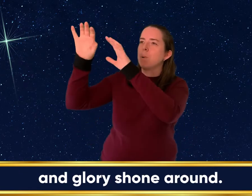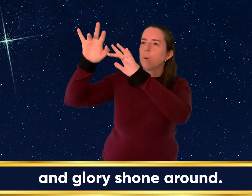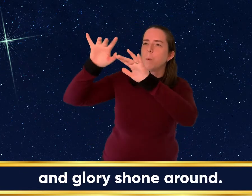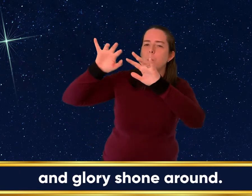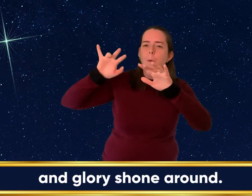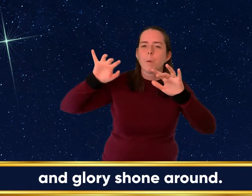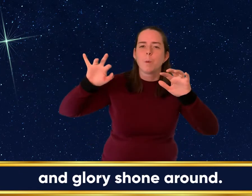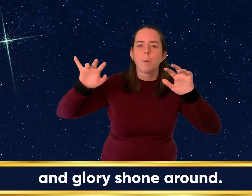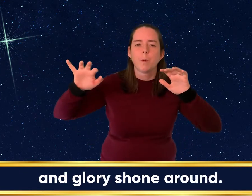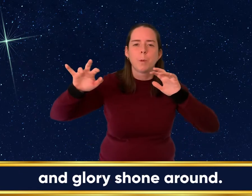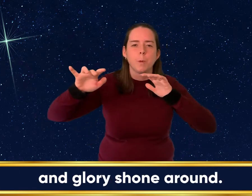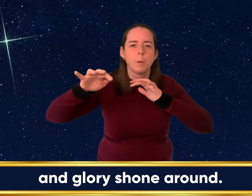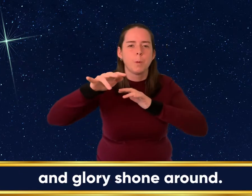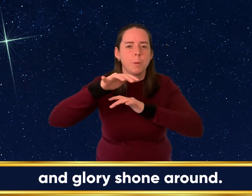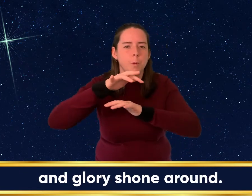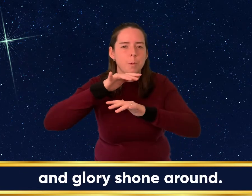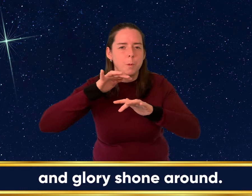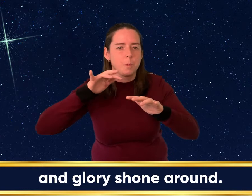and glory shone